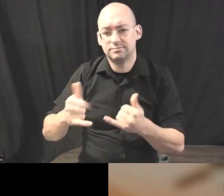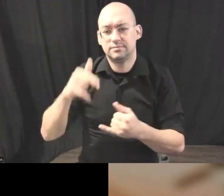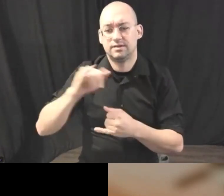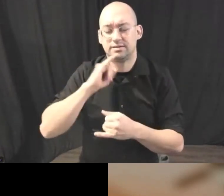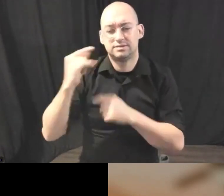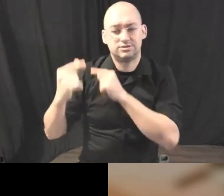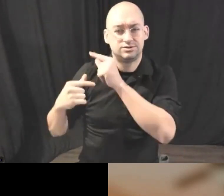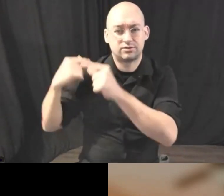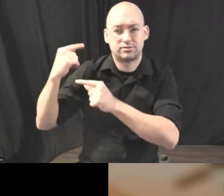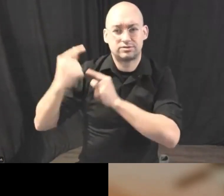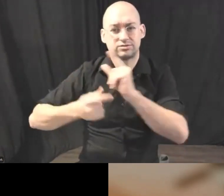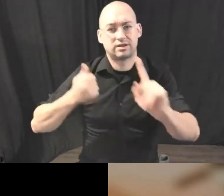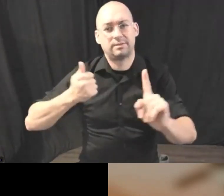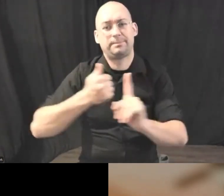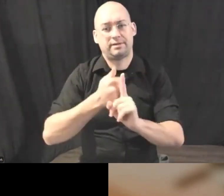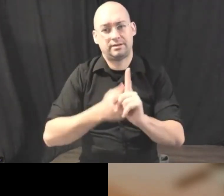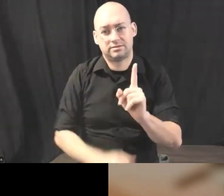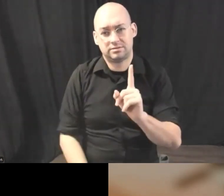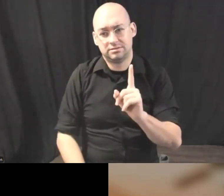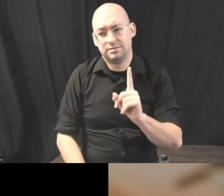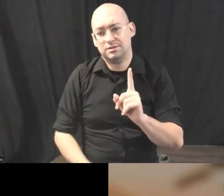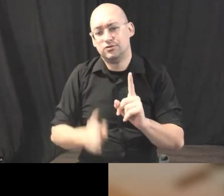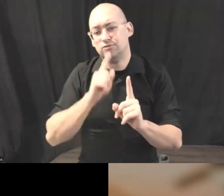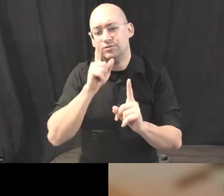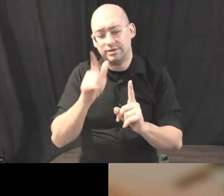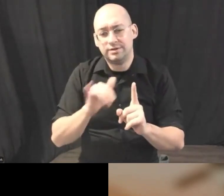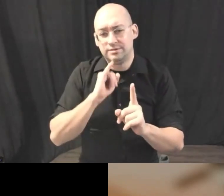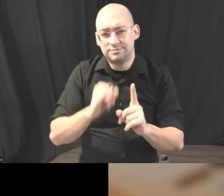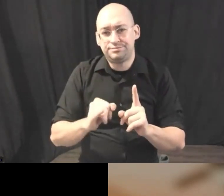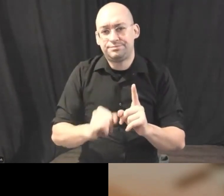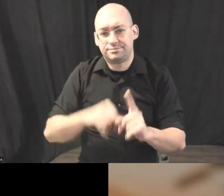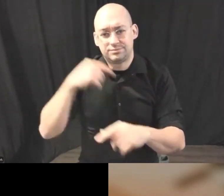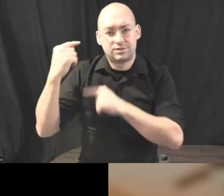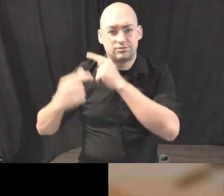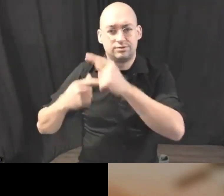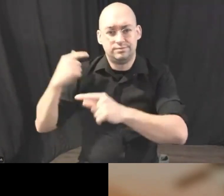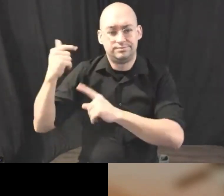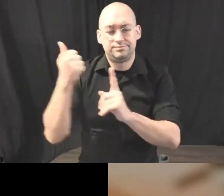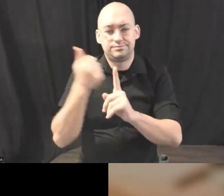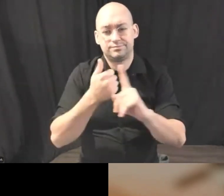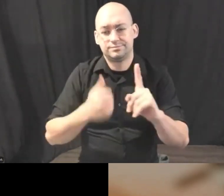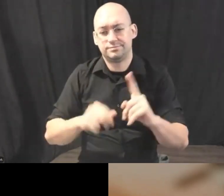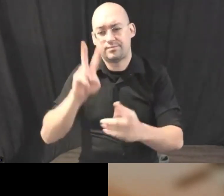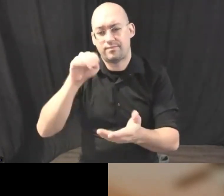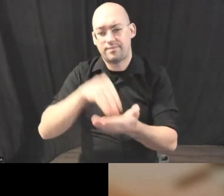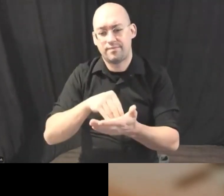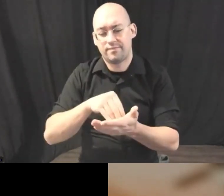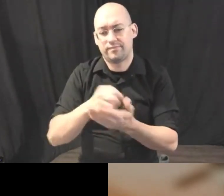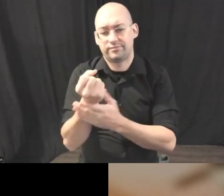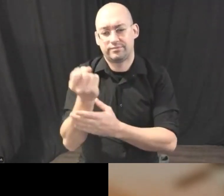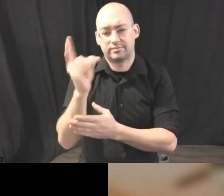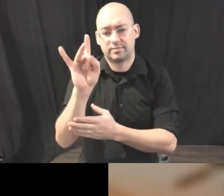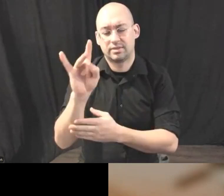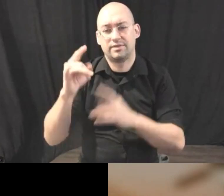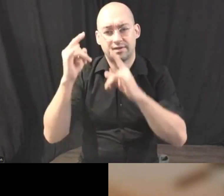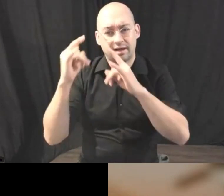generational impact. It really, truly is a generational impact. 2018 was the Camp